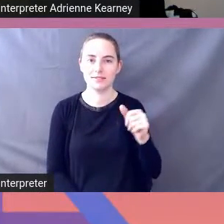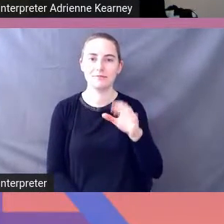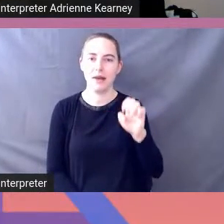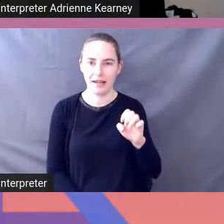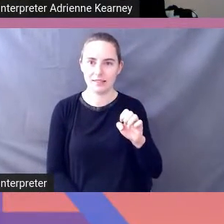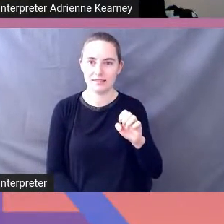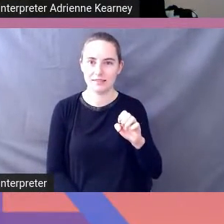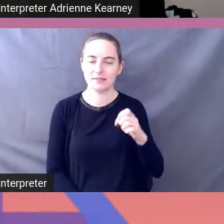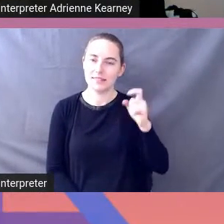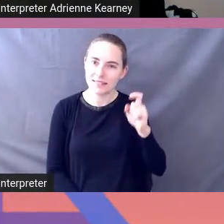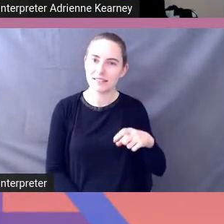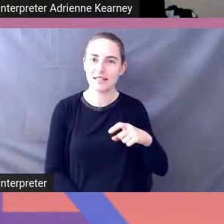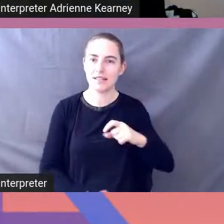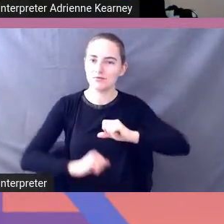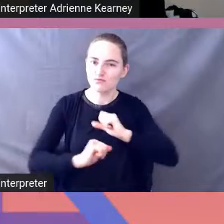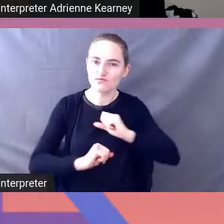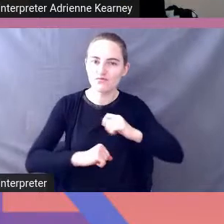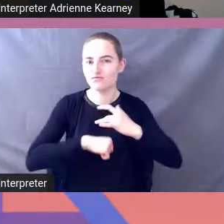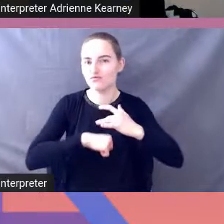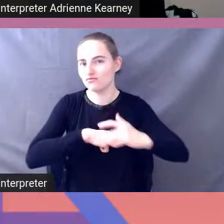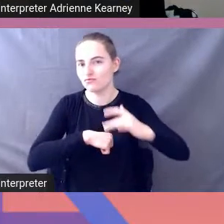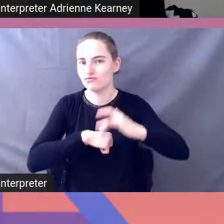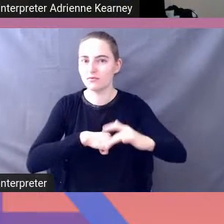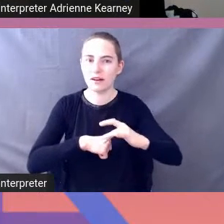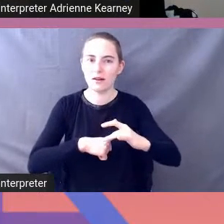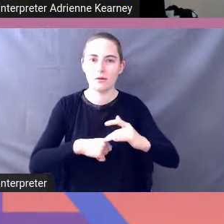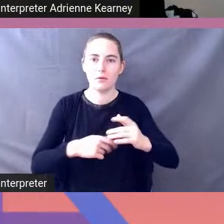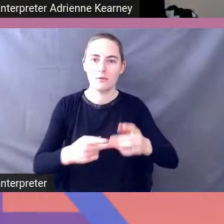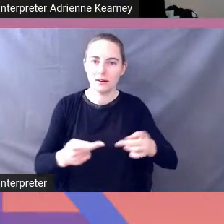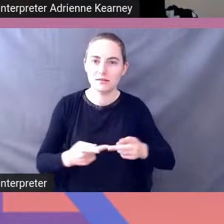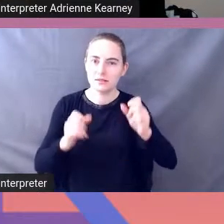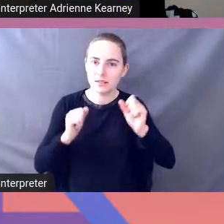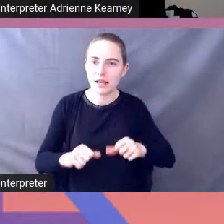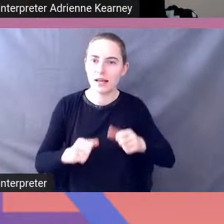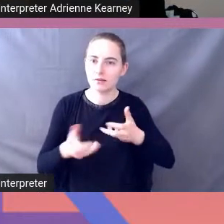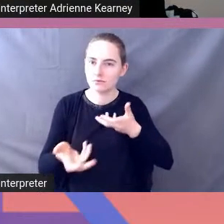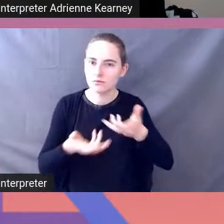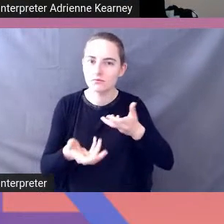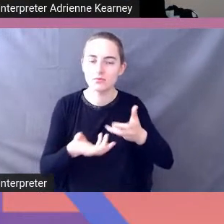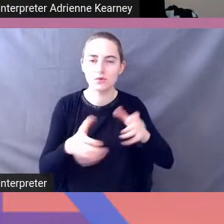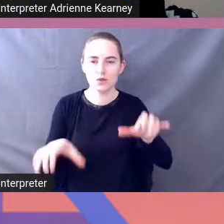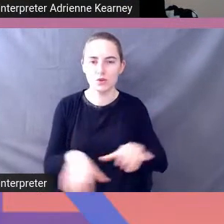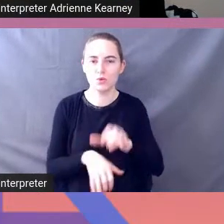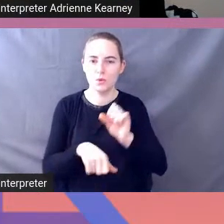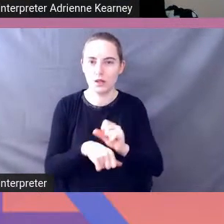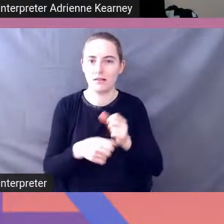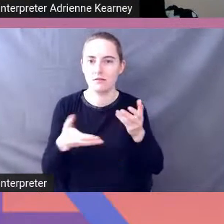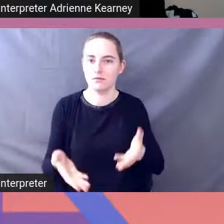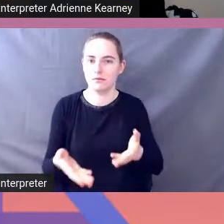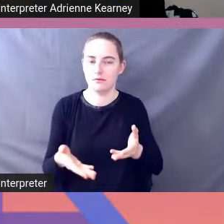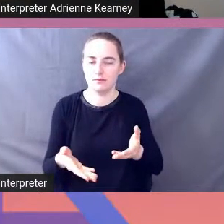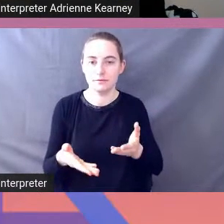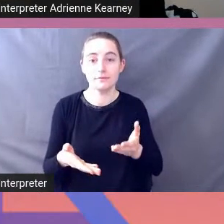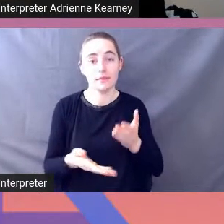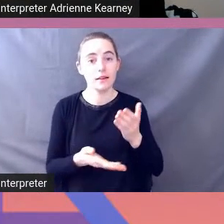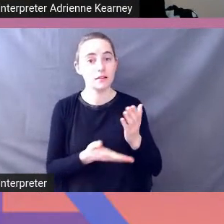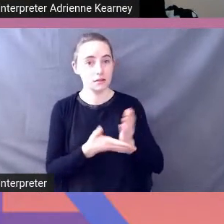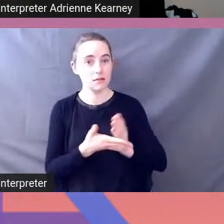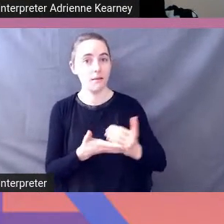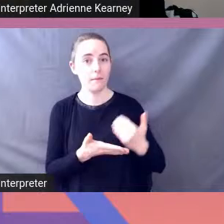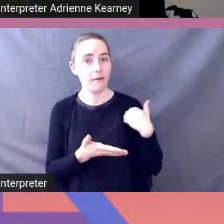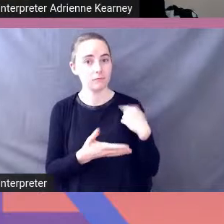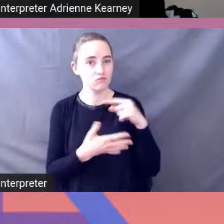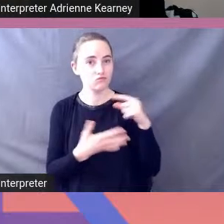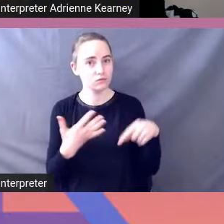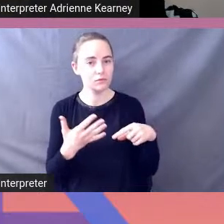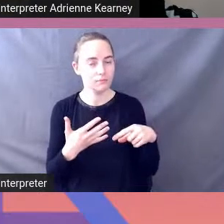and the opportunity so hopefully somebody out there, some organizations can create that. We have some of it. We just need some more. And